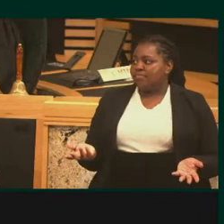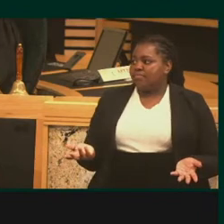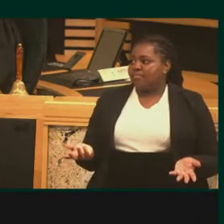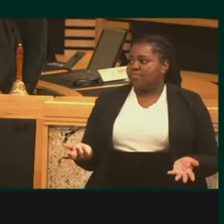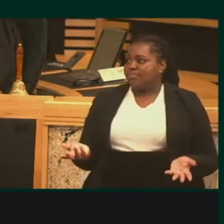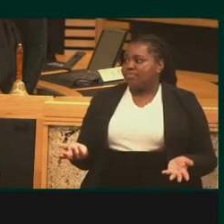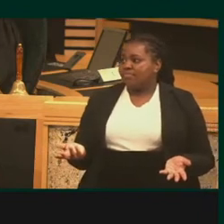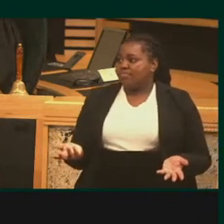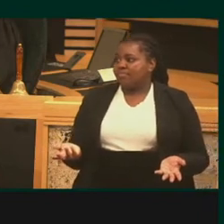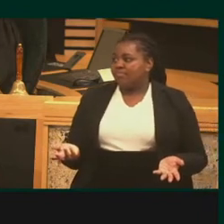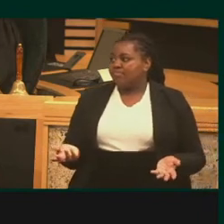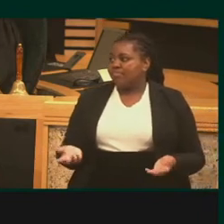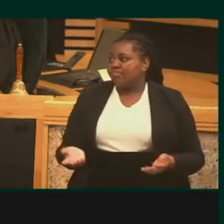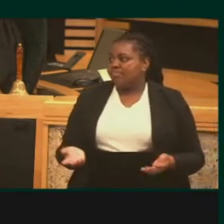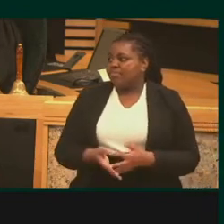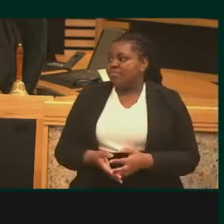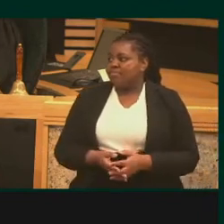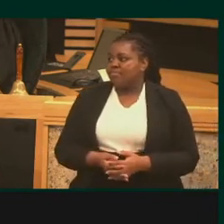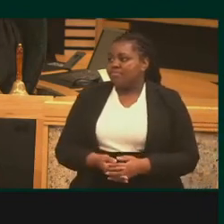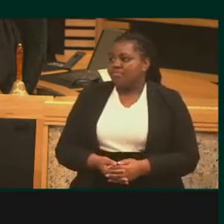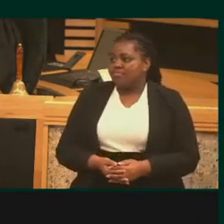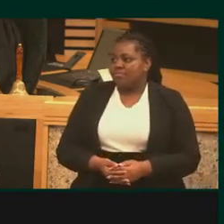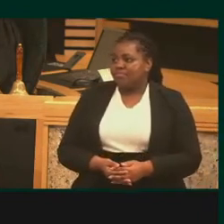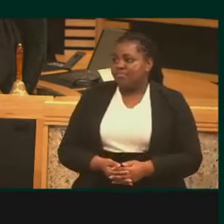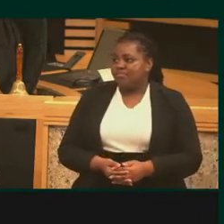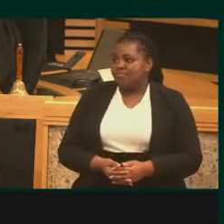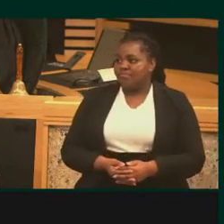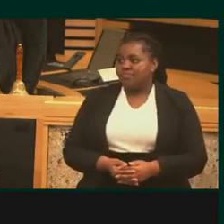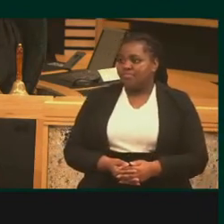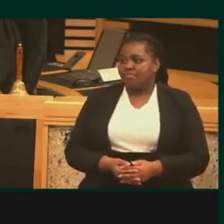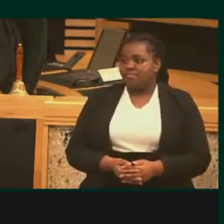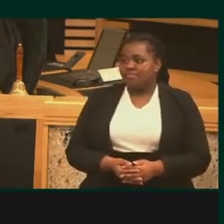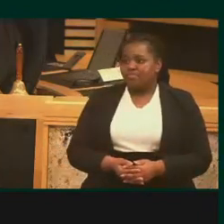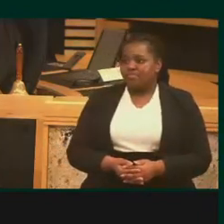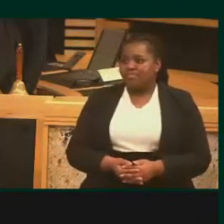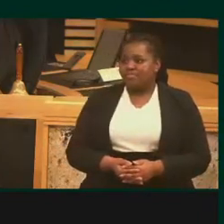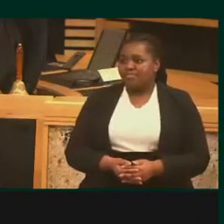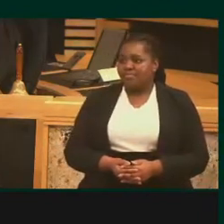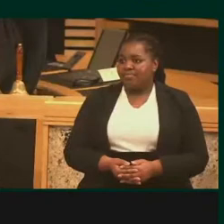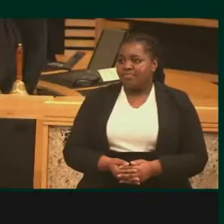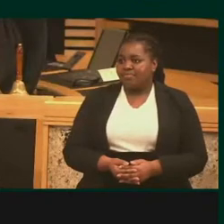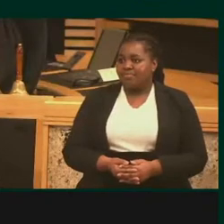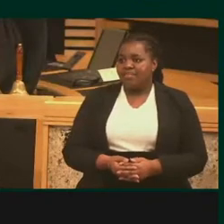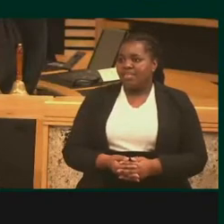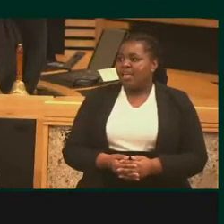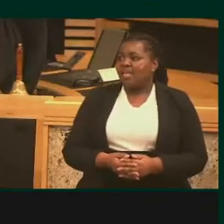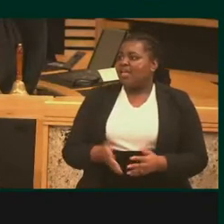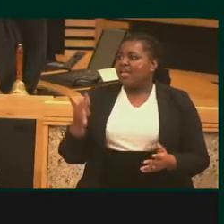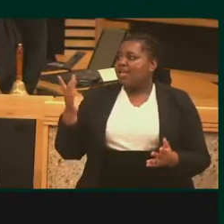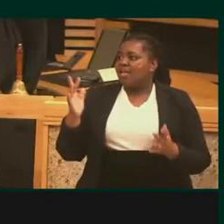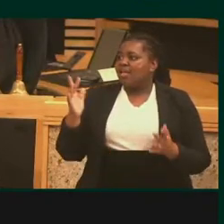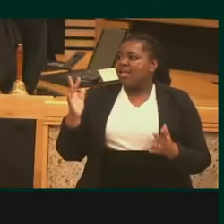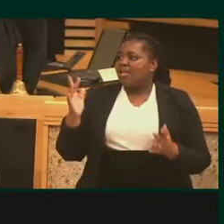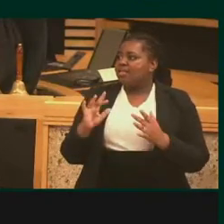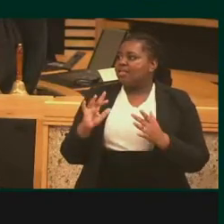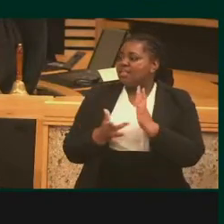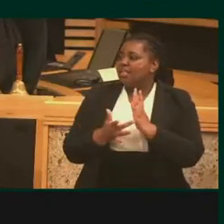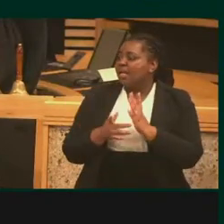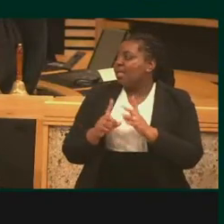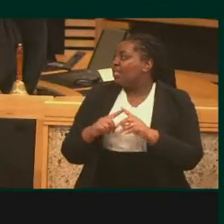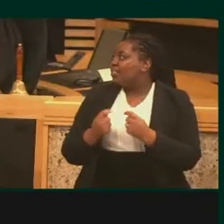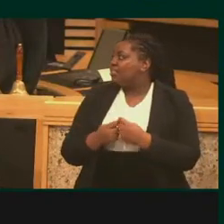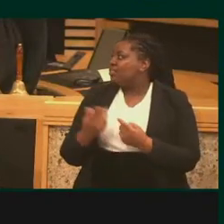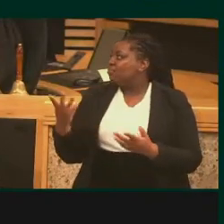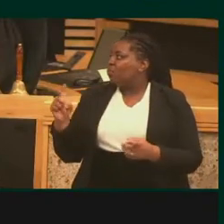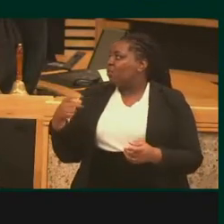here so I continue speaker technical team we can't even